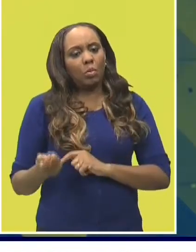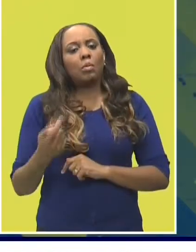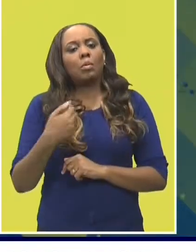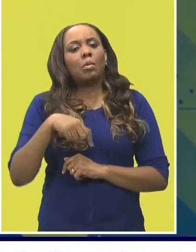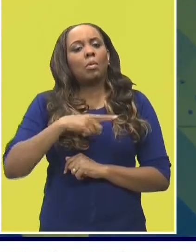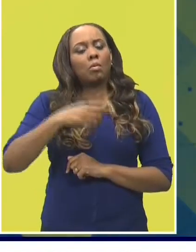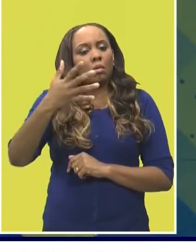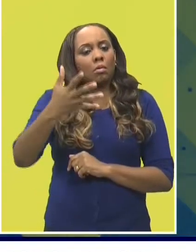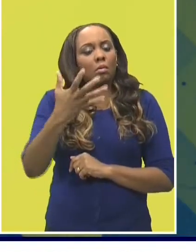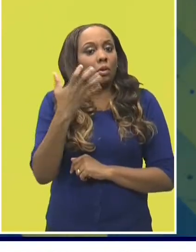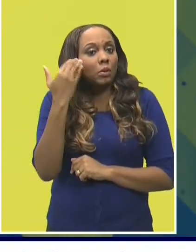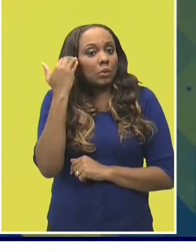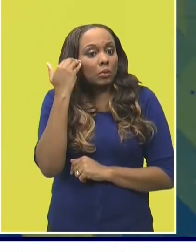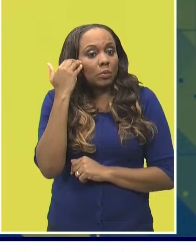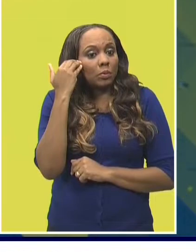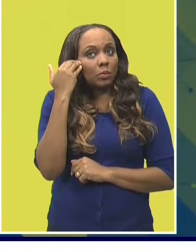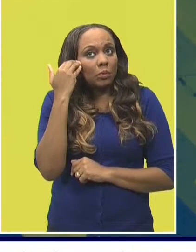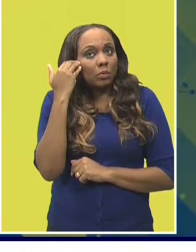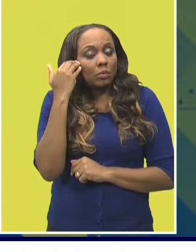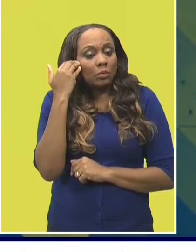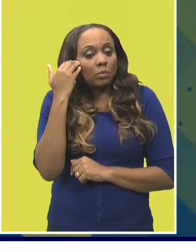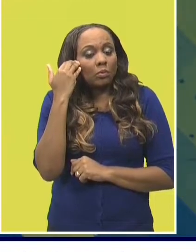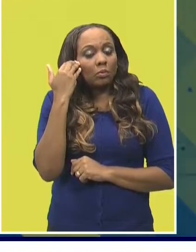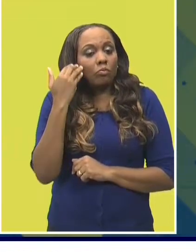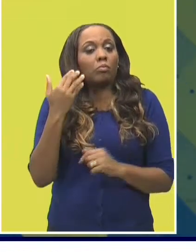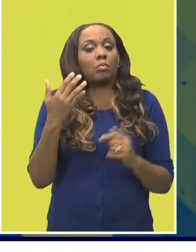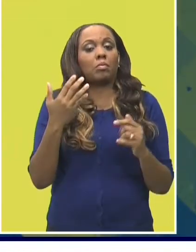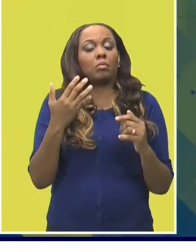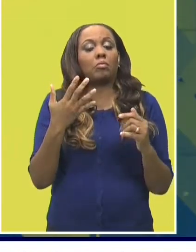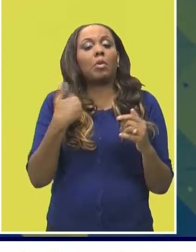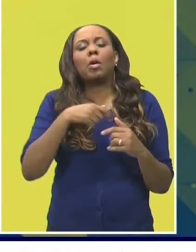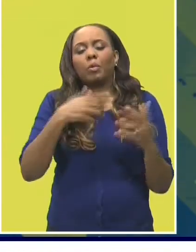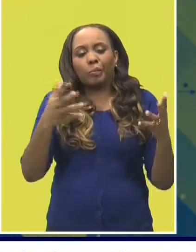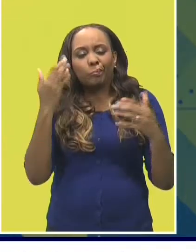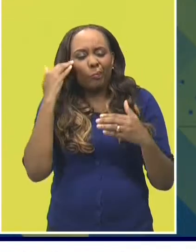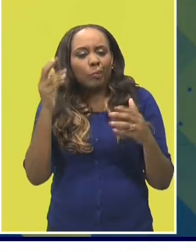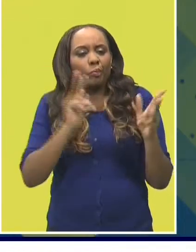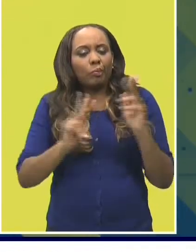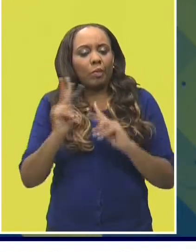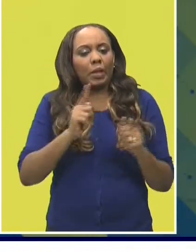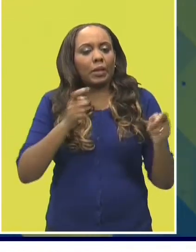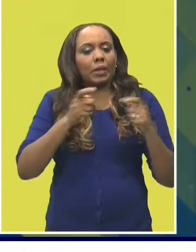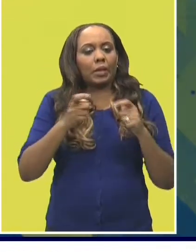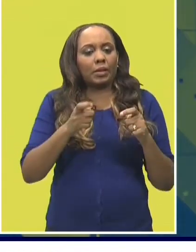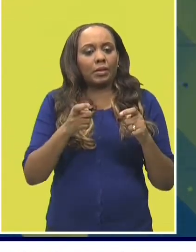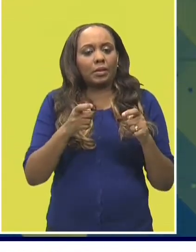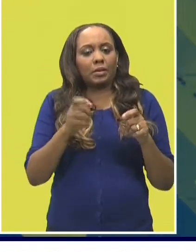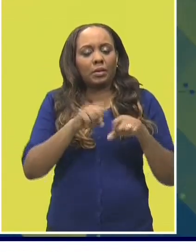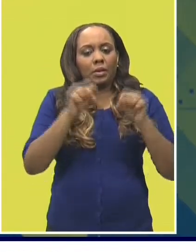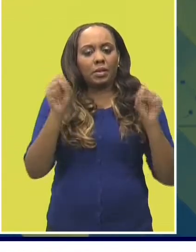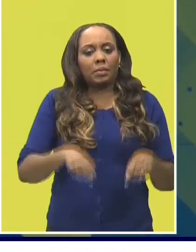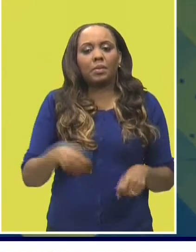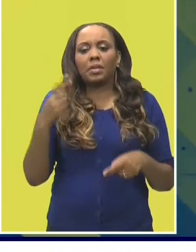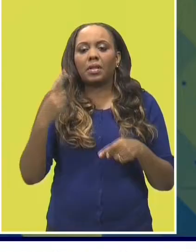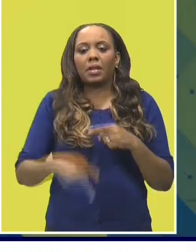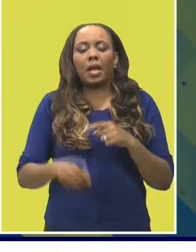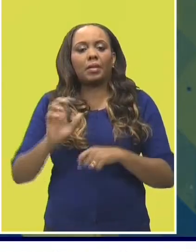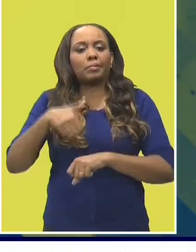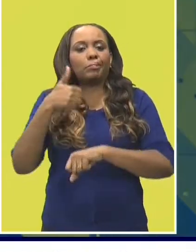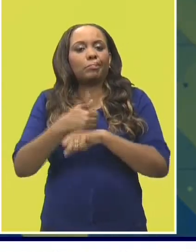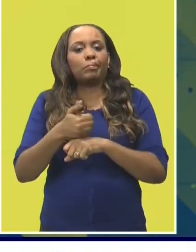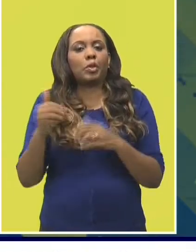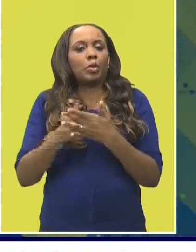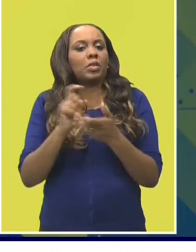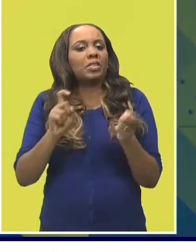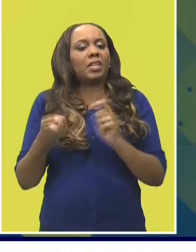are ordinarily managing the system cannot at the same time effectively implement reforms in the